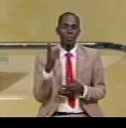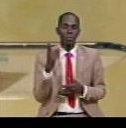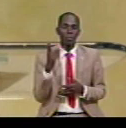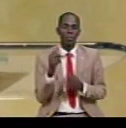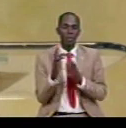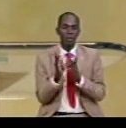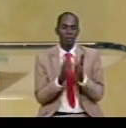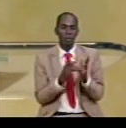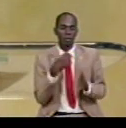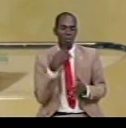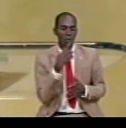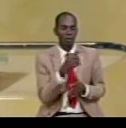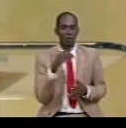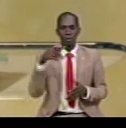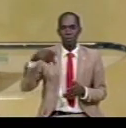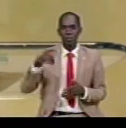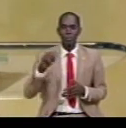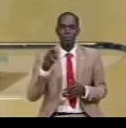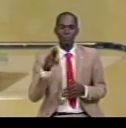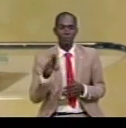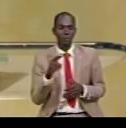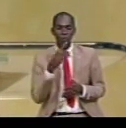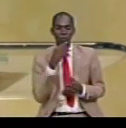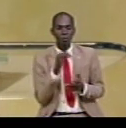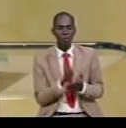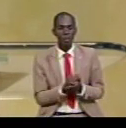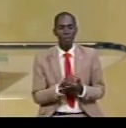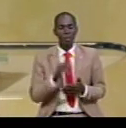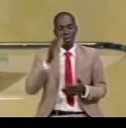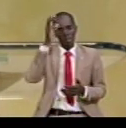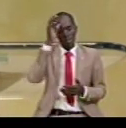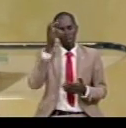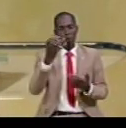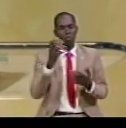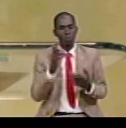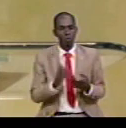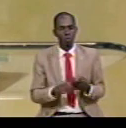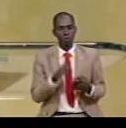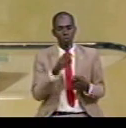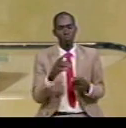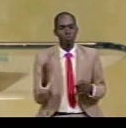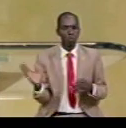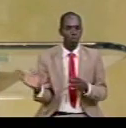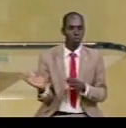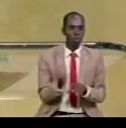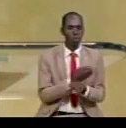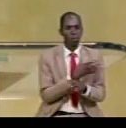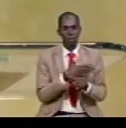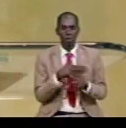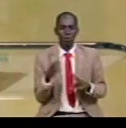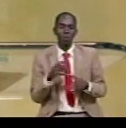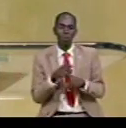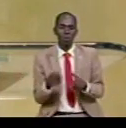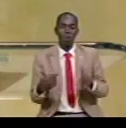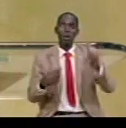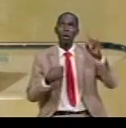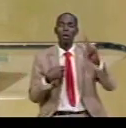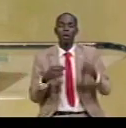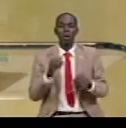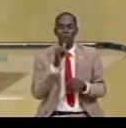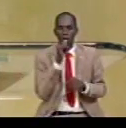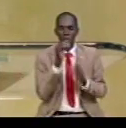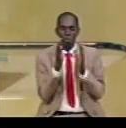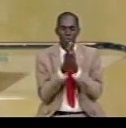Peter said, look, Satan wants to, he desires to sift you as wheat, but I have prayed for you. That's the reason why we must make